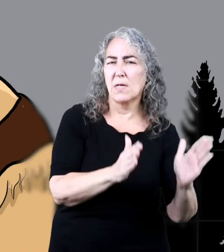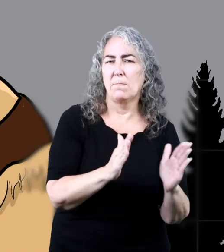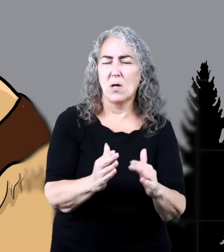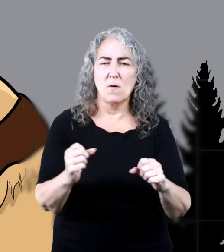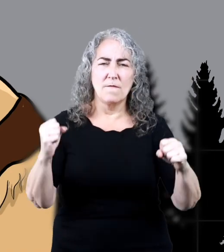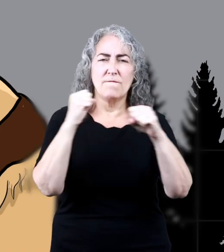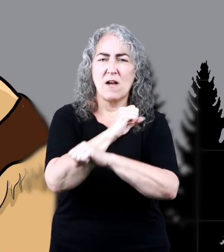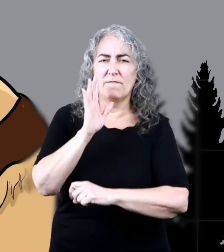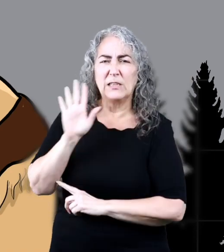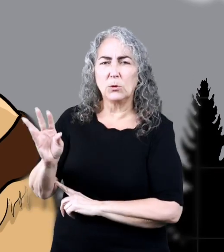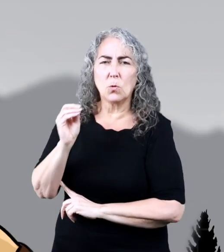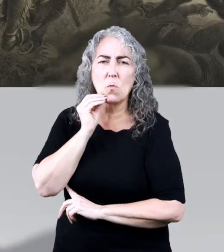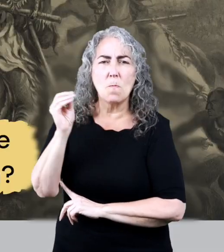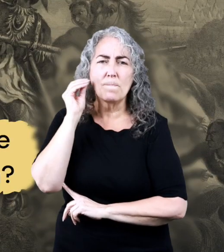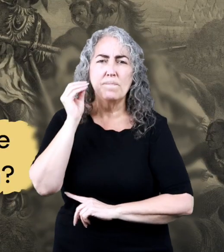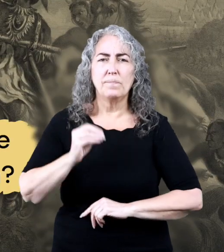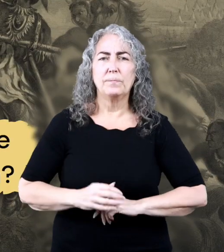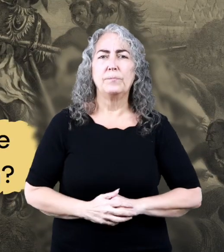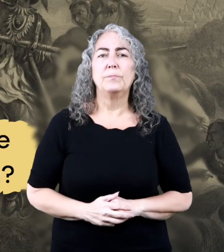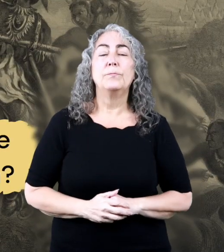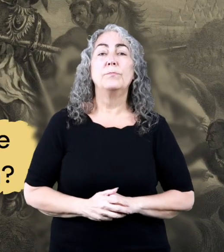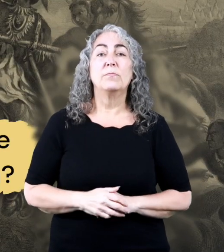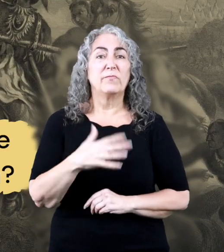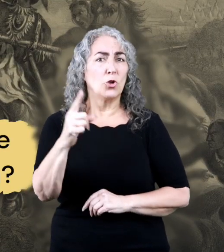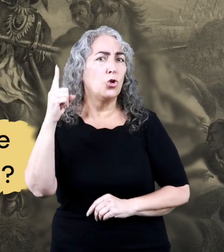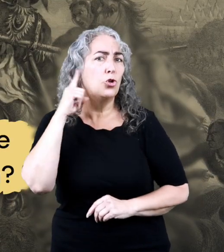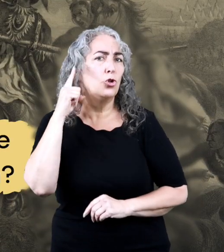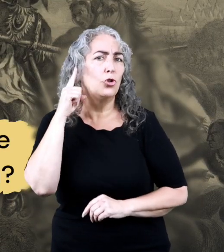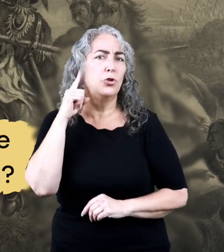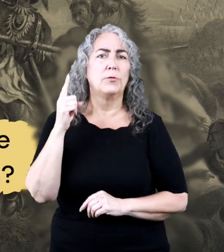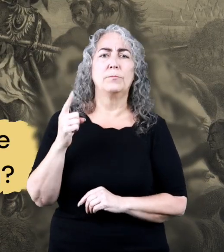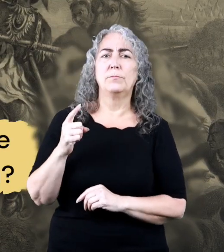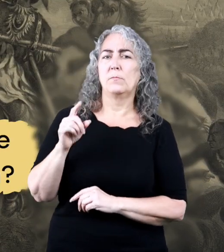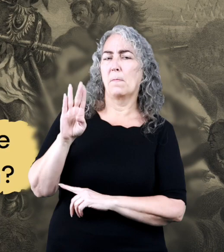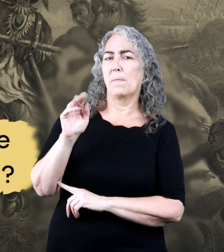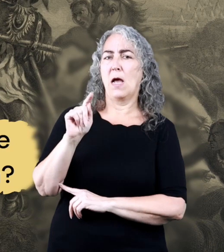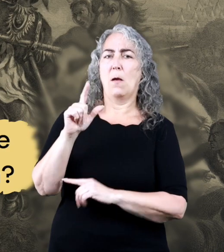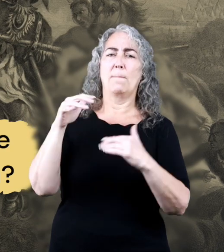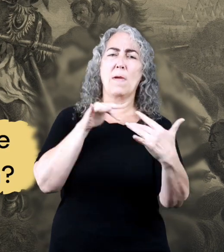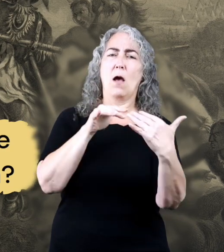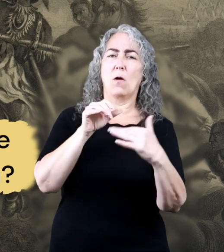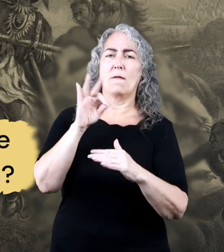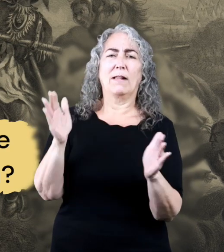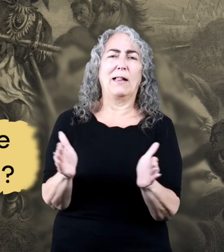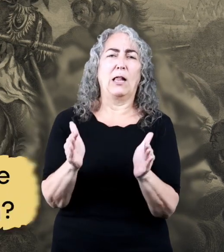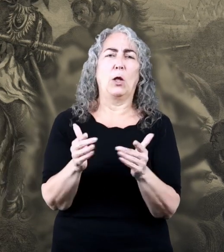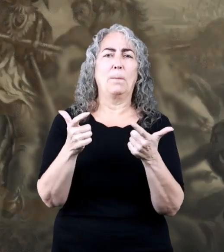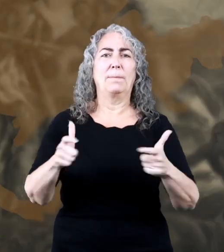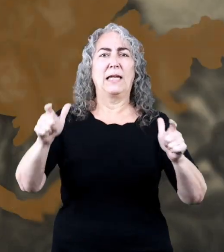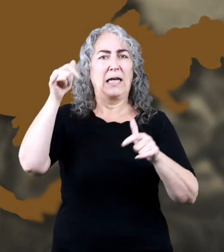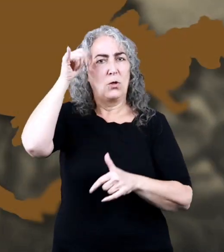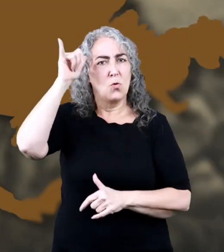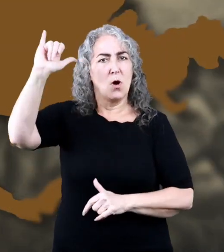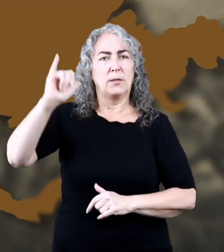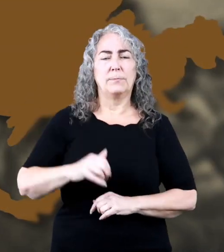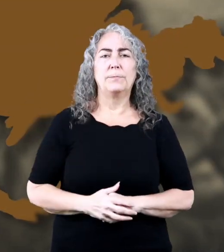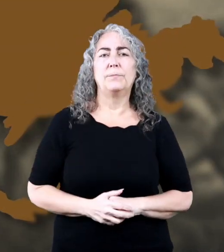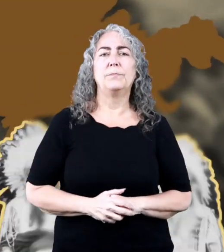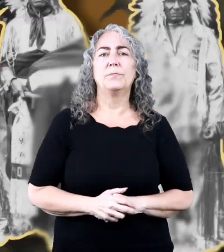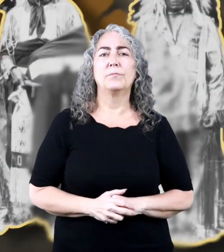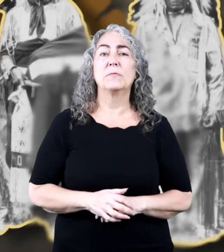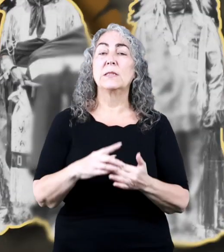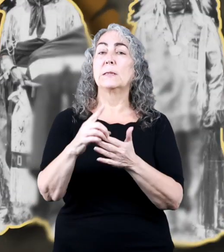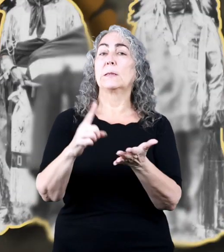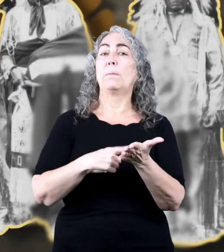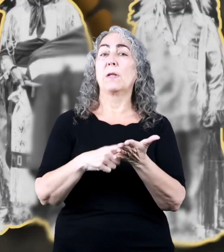fight for his home. Have you ever heard of the Battle of the Little Bighorn? Sometimes this